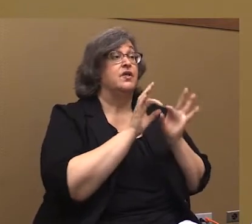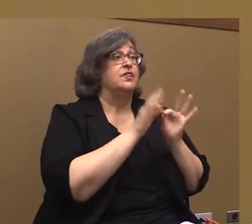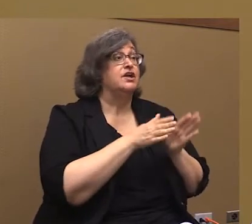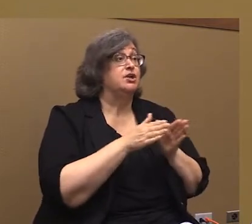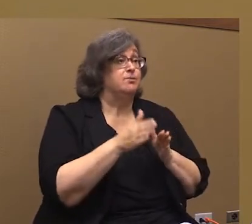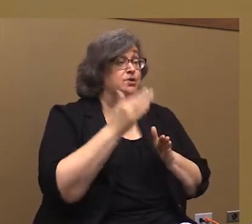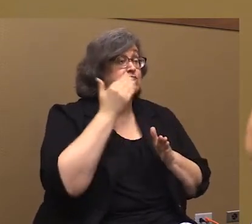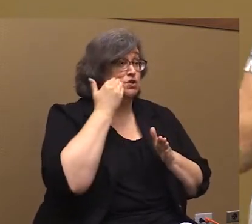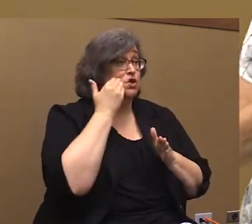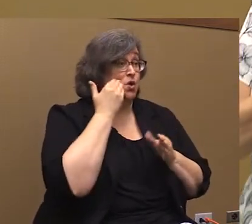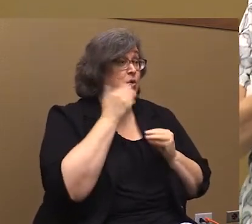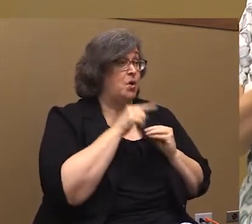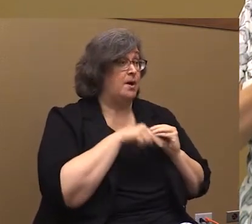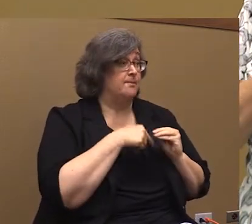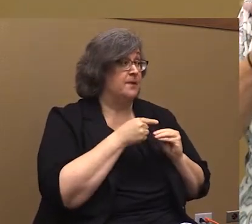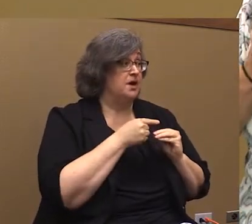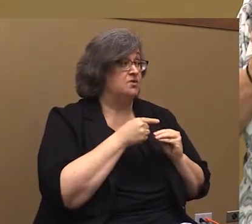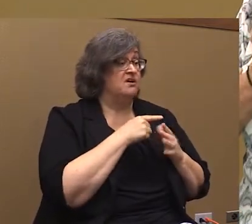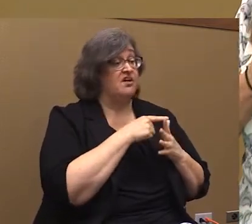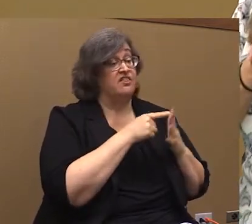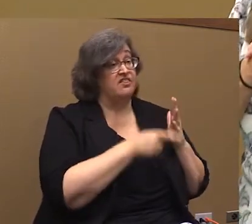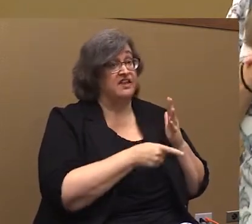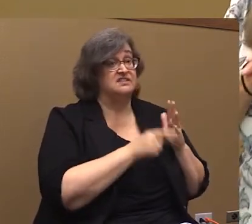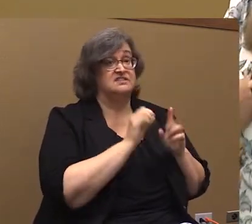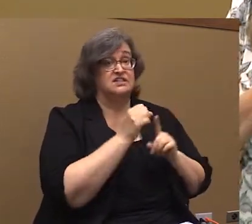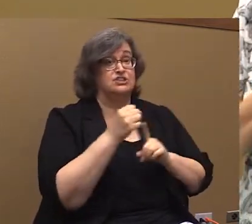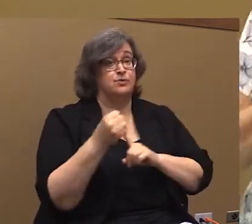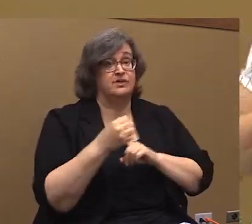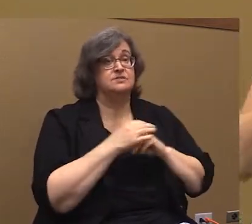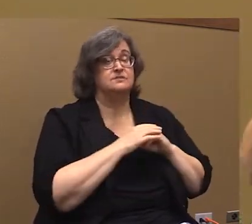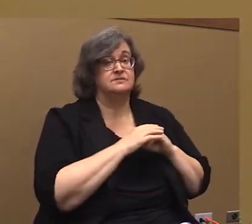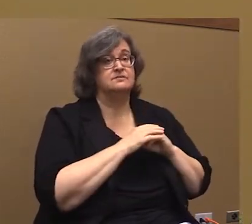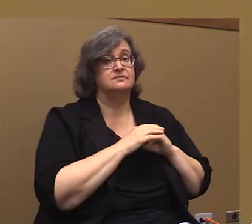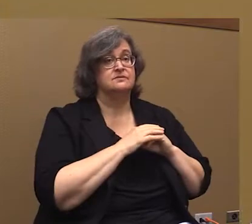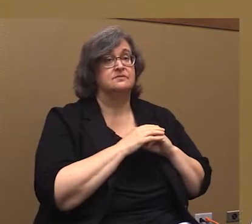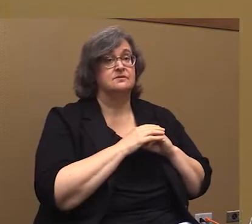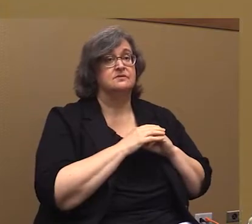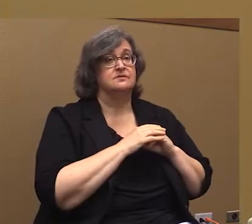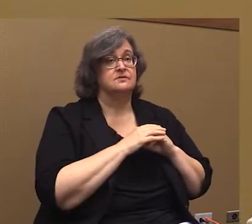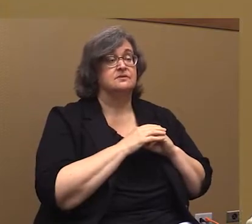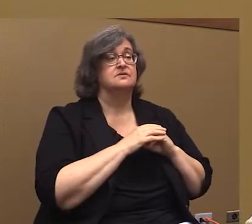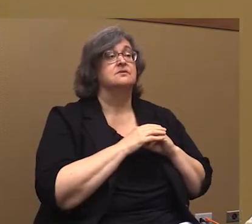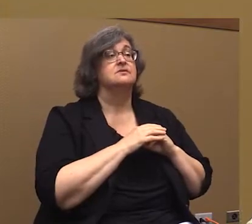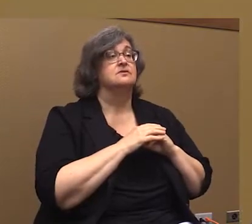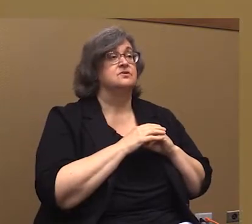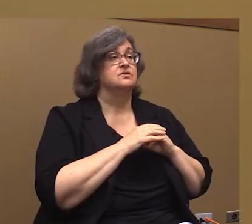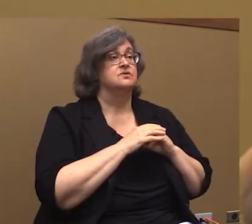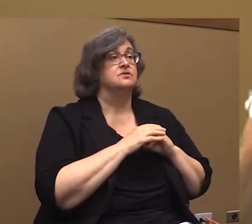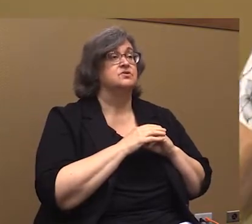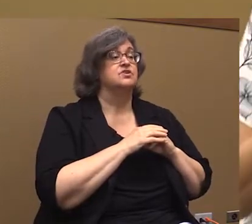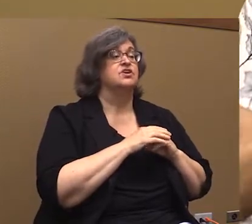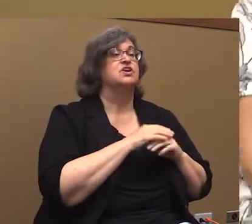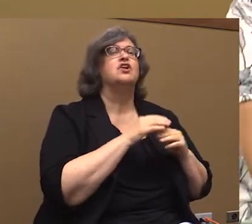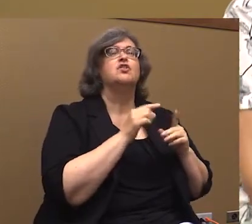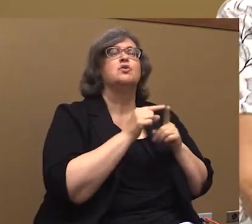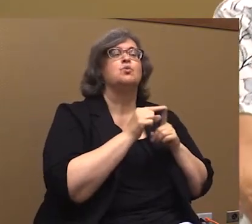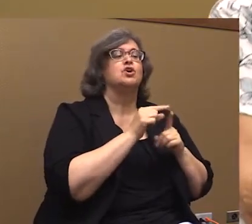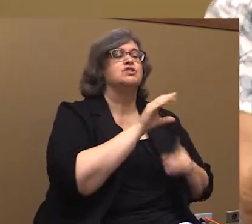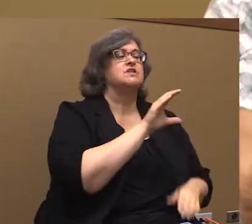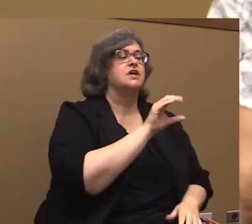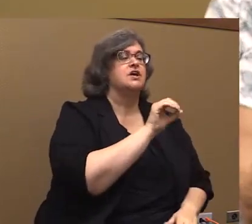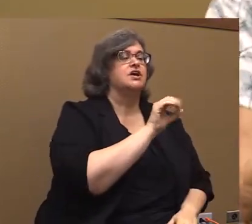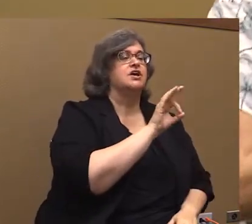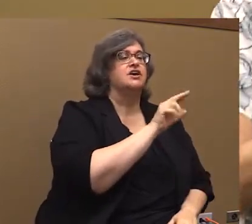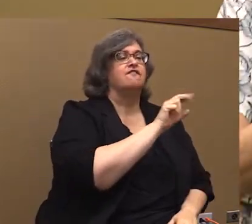add in an extra explanation, and our interpreters know about these kinds